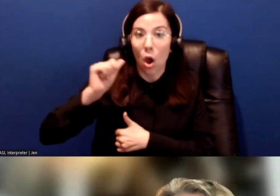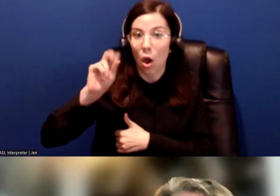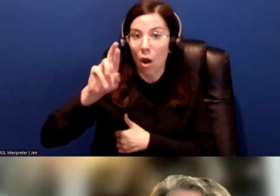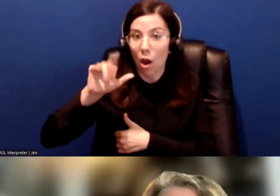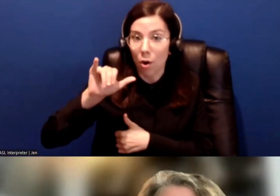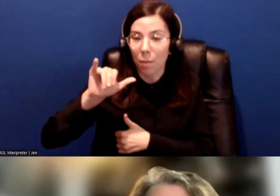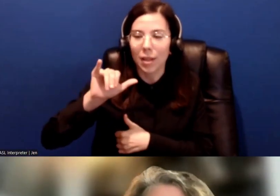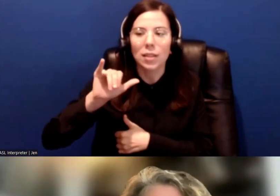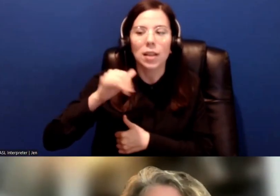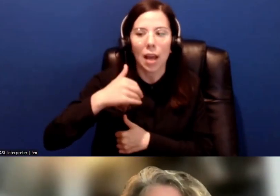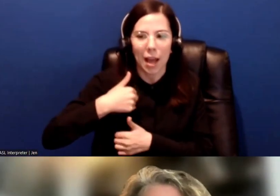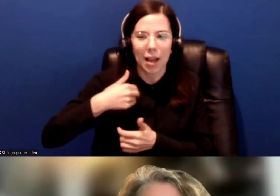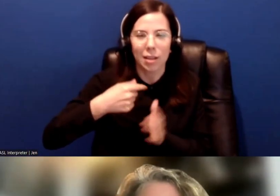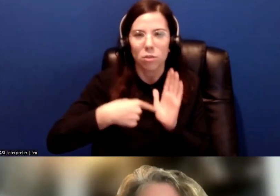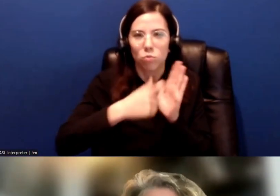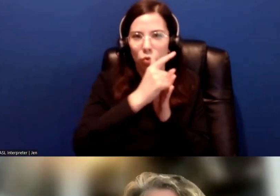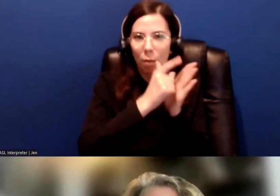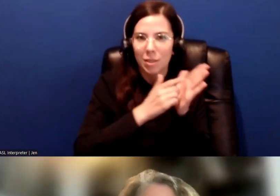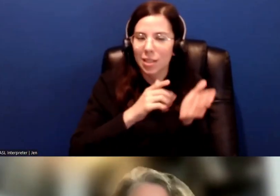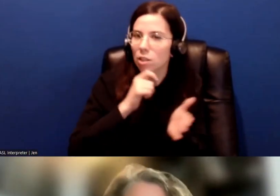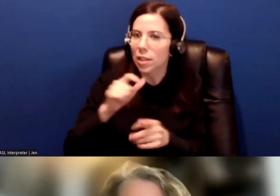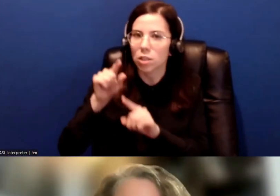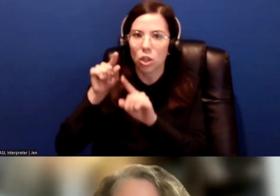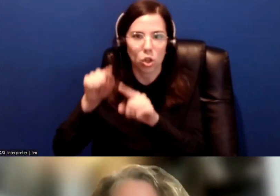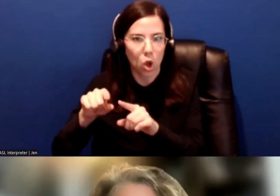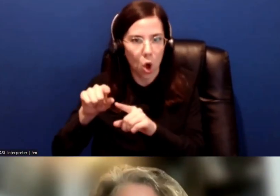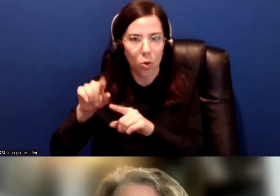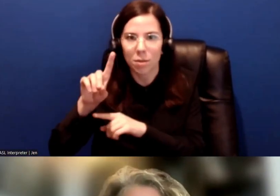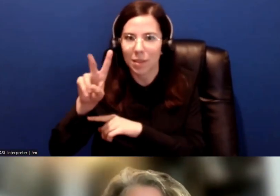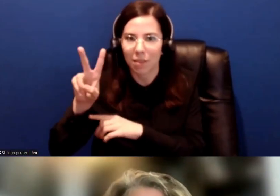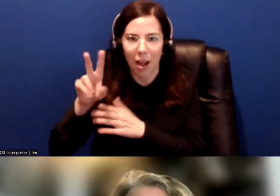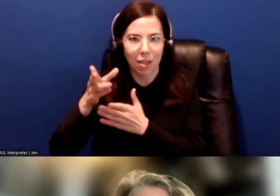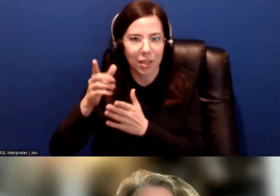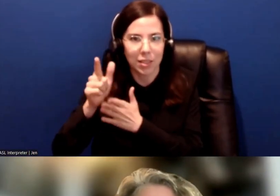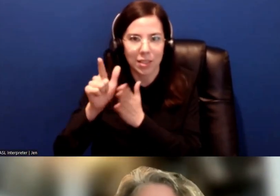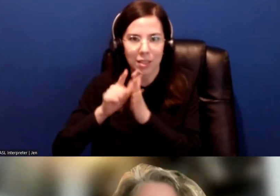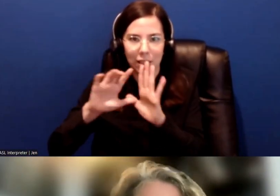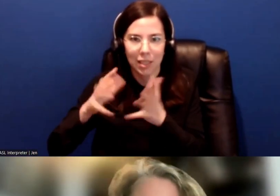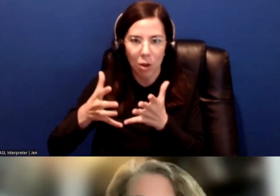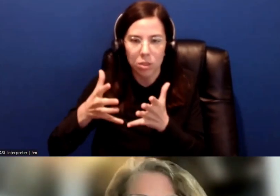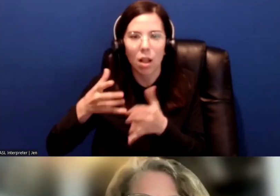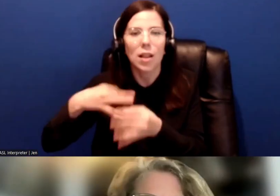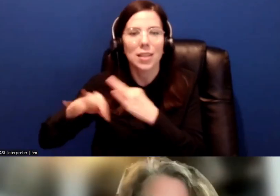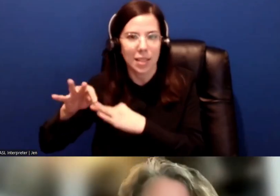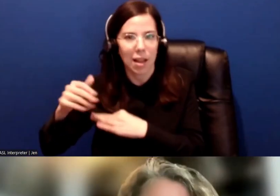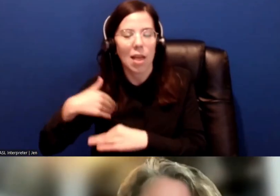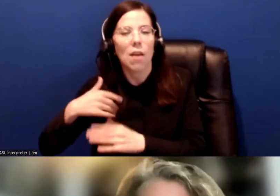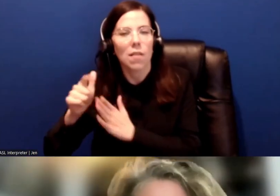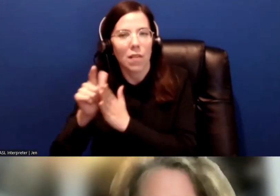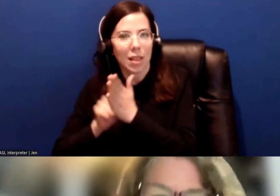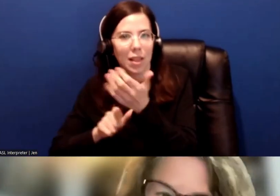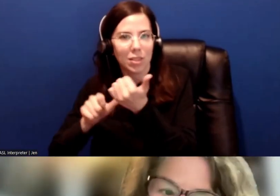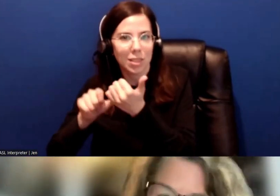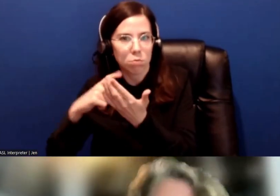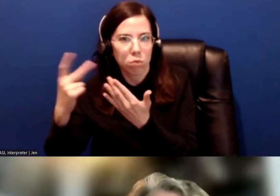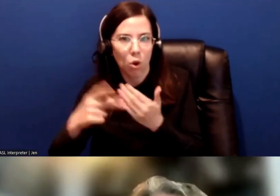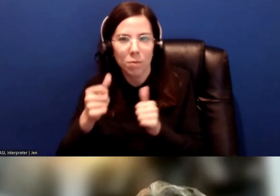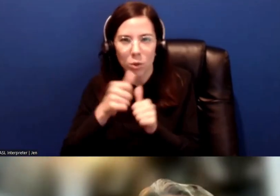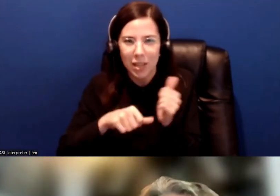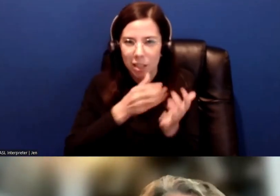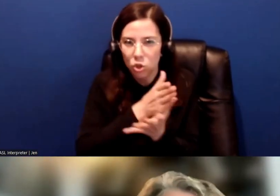to the Special Victims Council of Domestics. It goes to their legal assistance program. So yeah, each service is different.